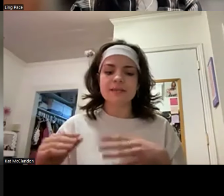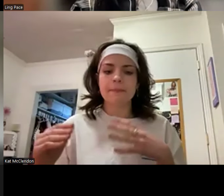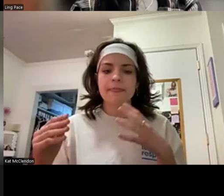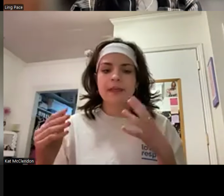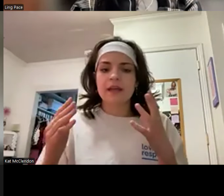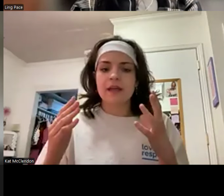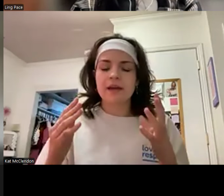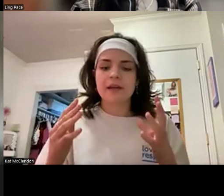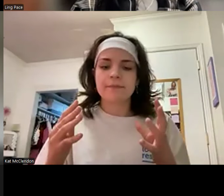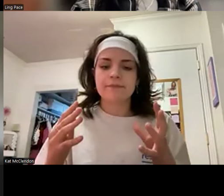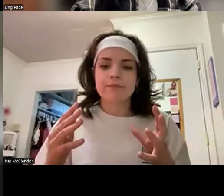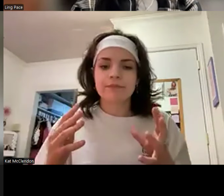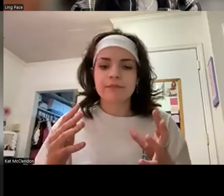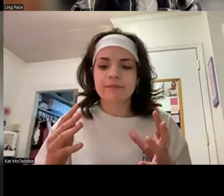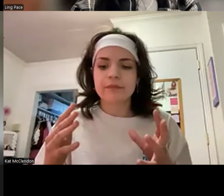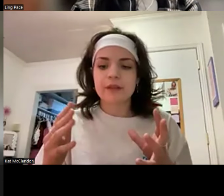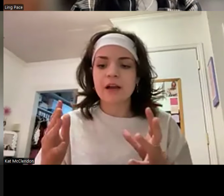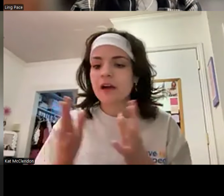because